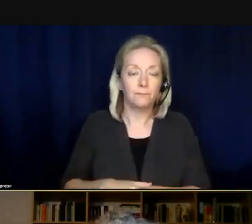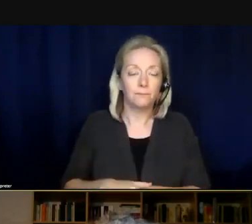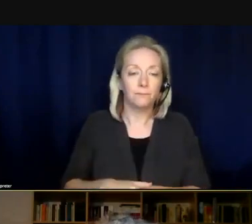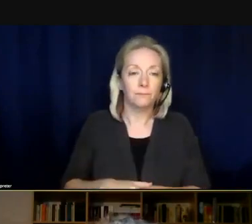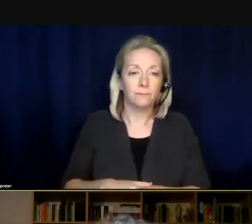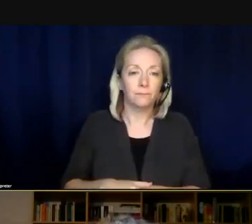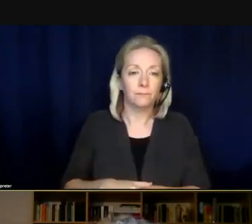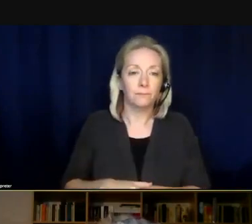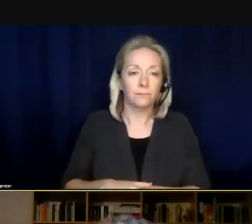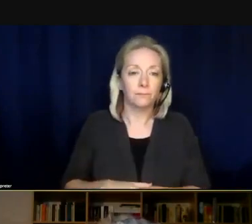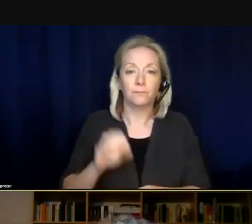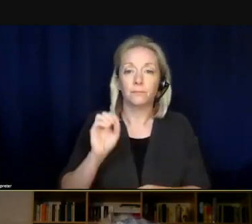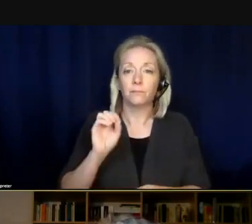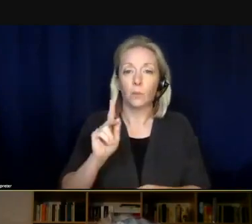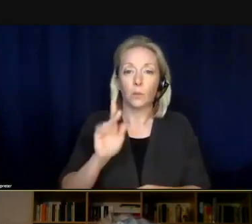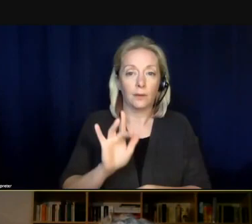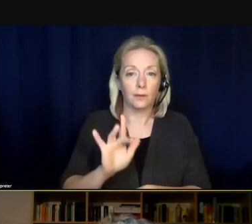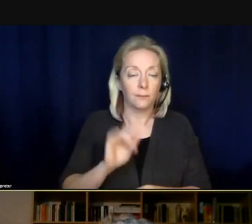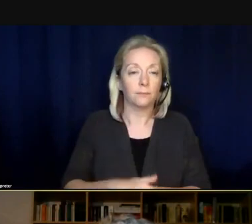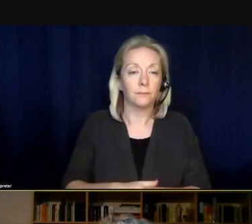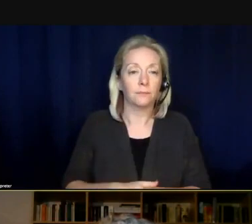name, and click OK.